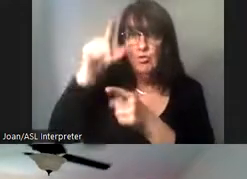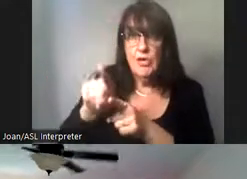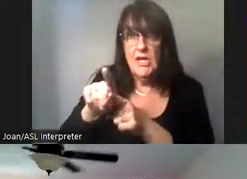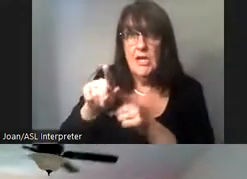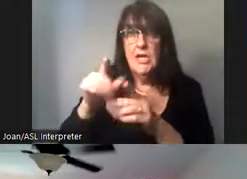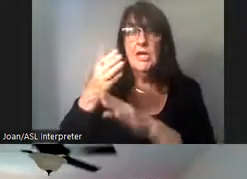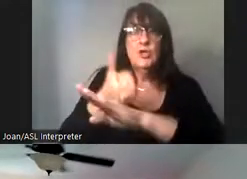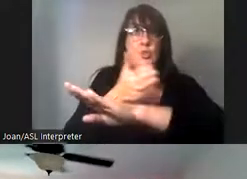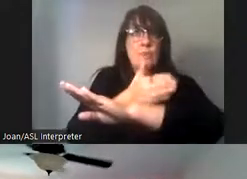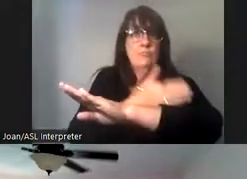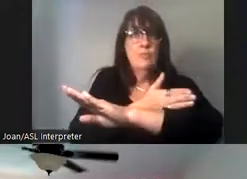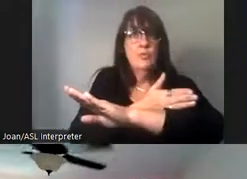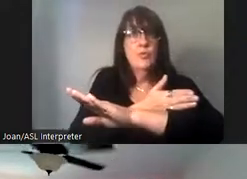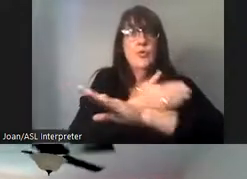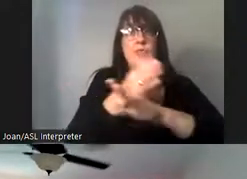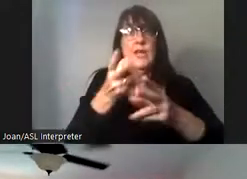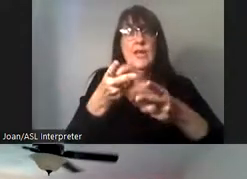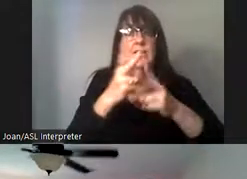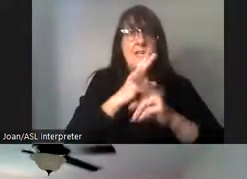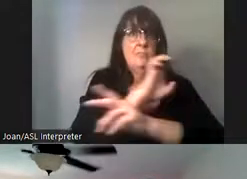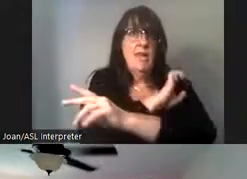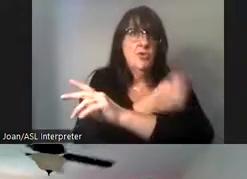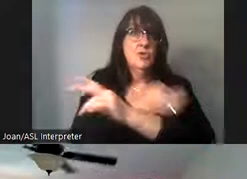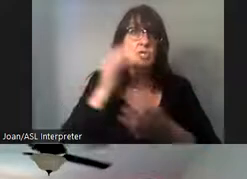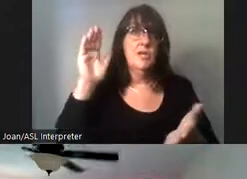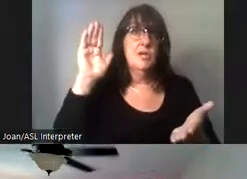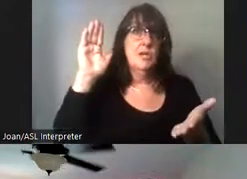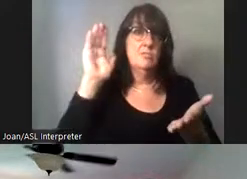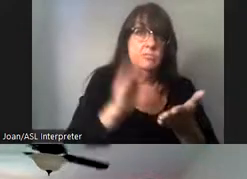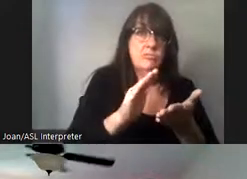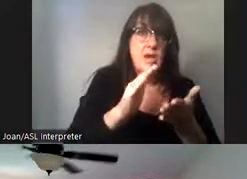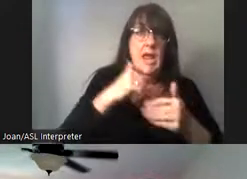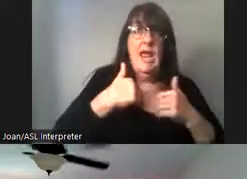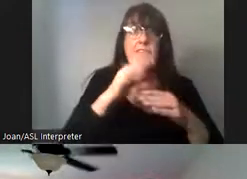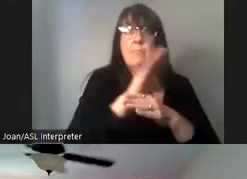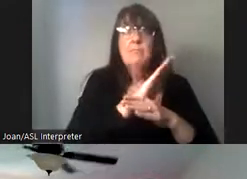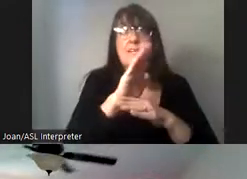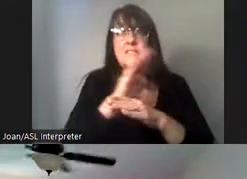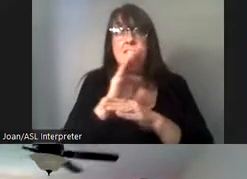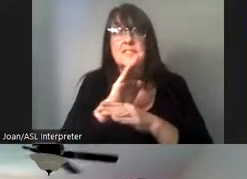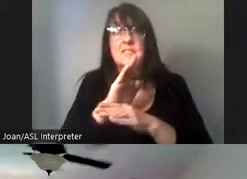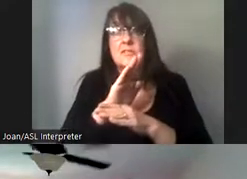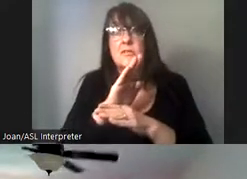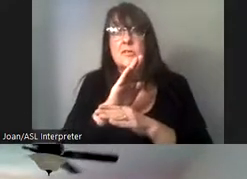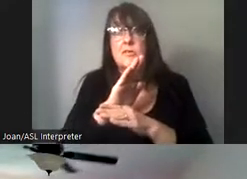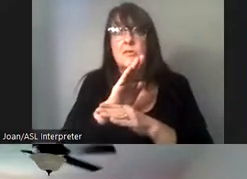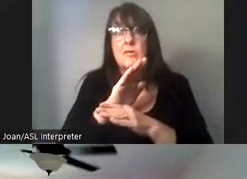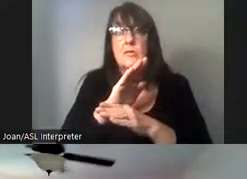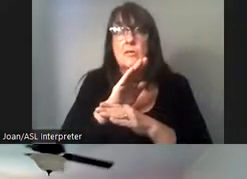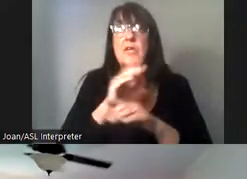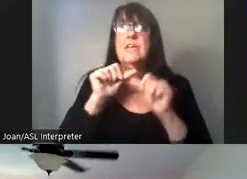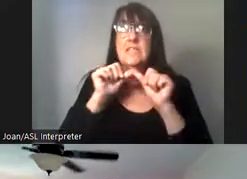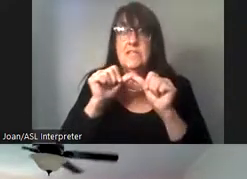improve buildings and do deep energy retrofits in buildings, having industry participation in